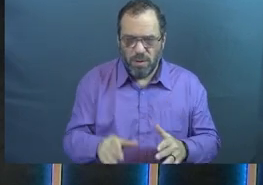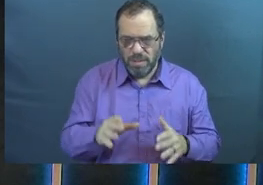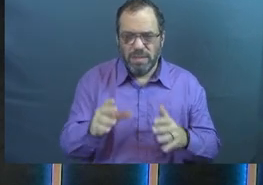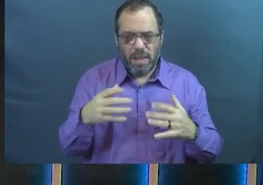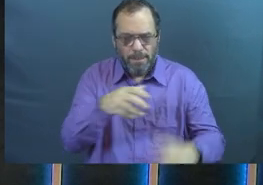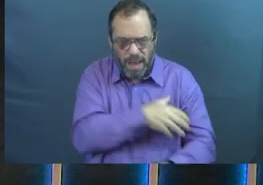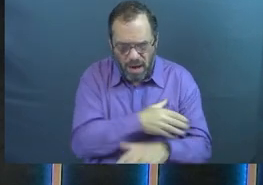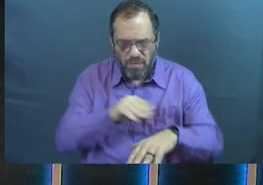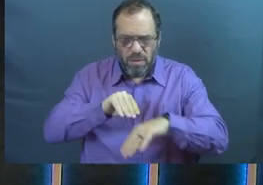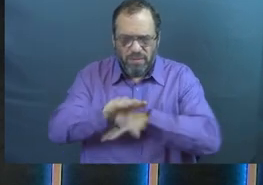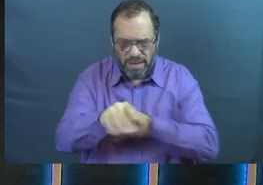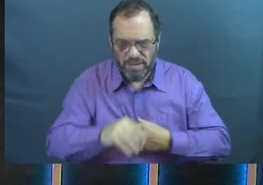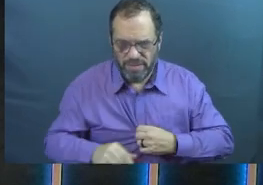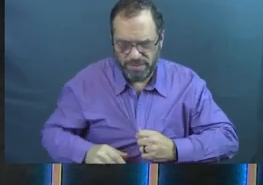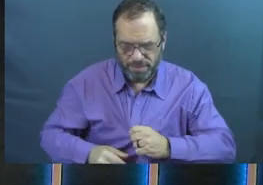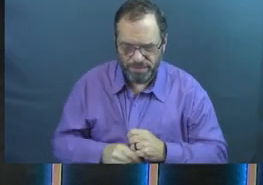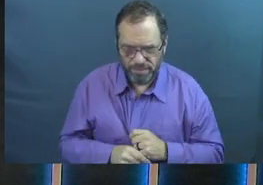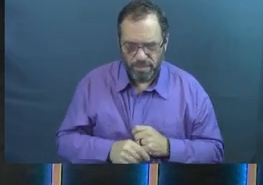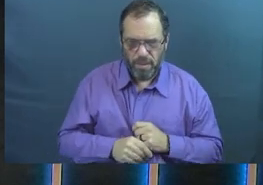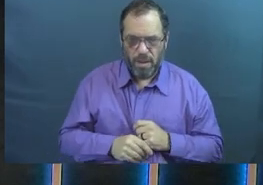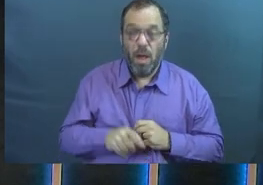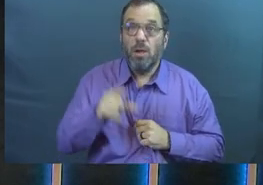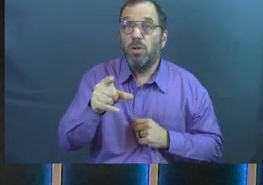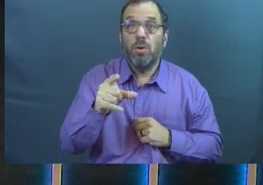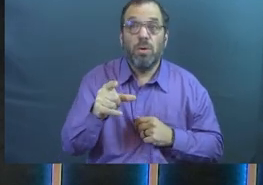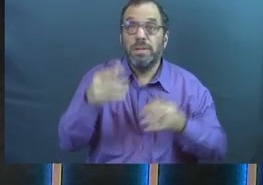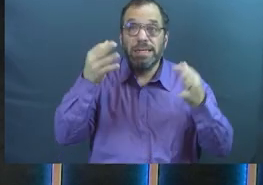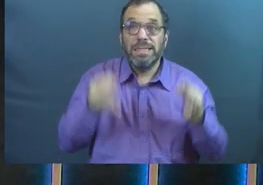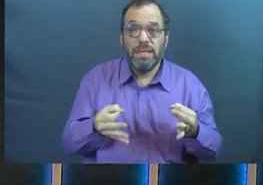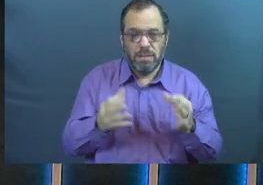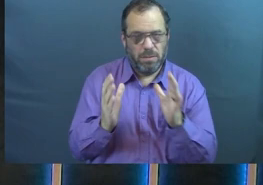effective. Your move is to pray.